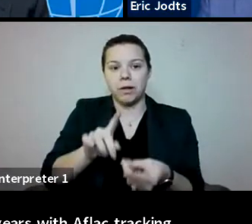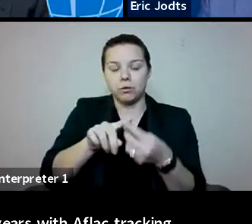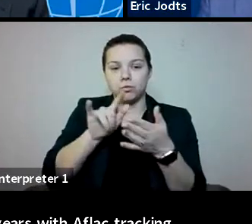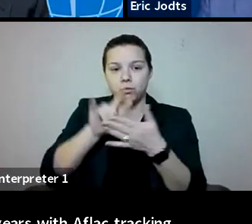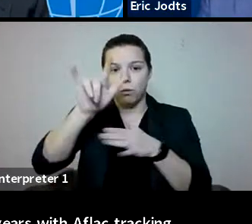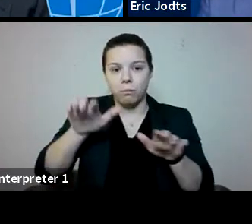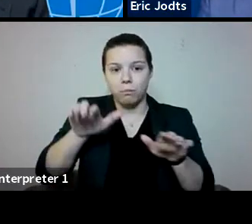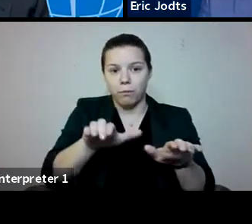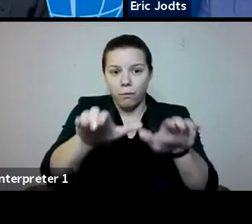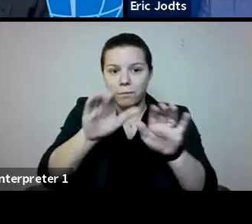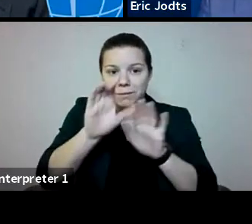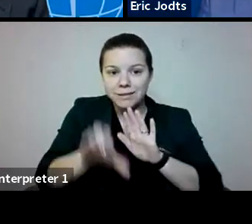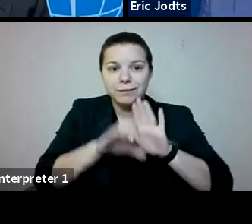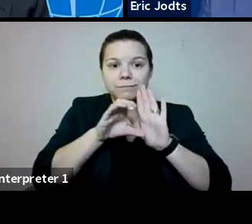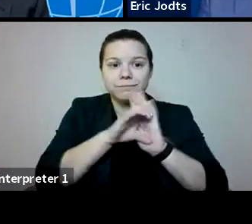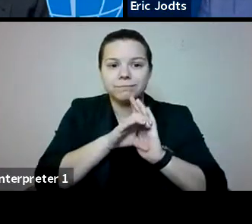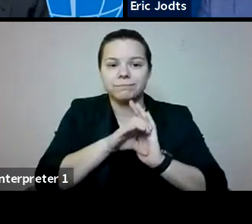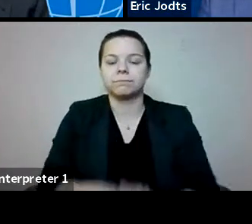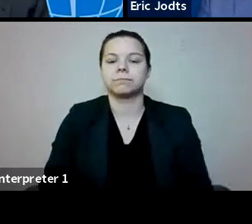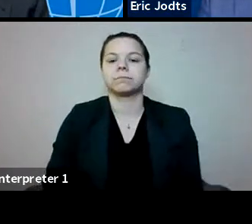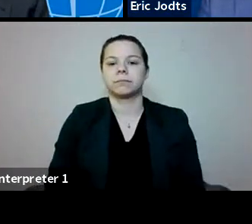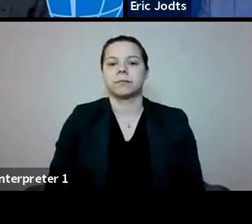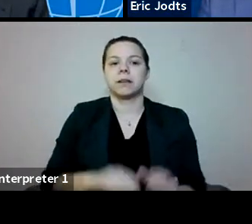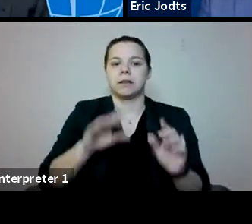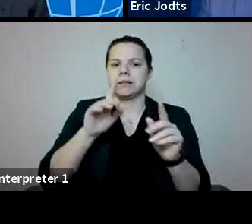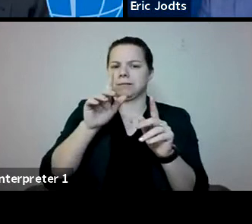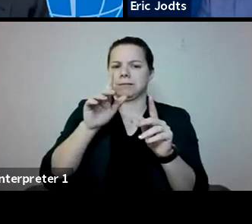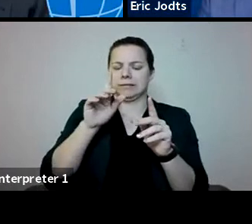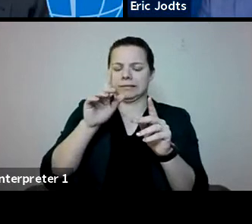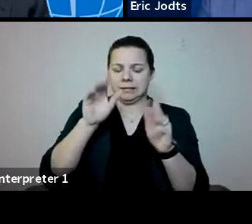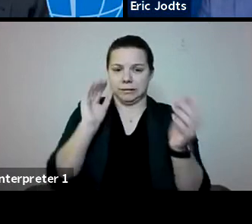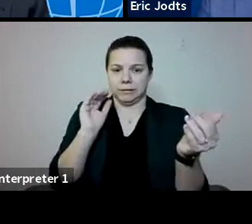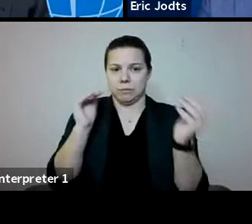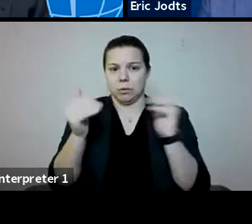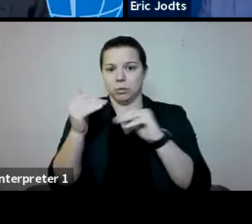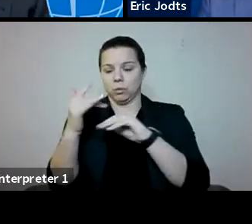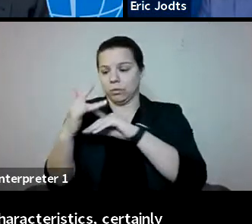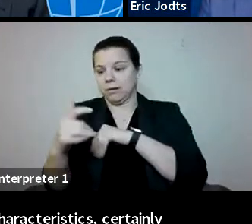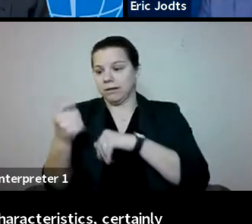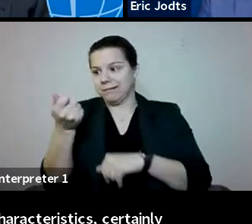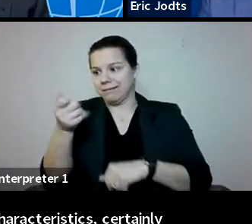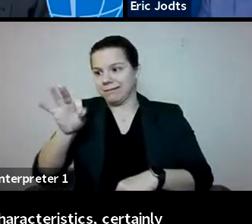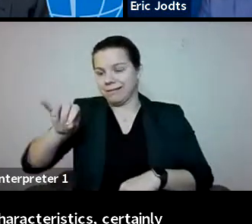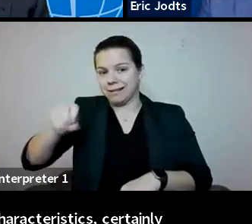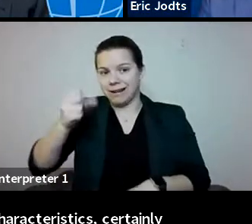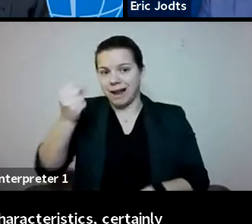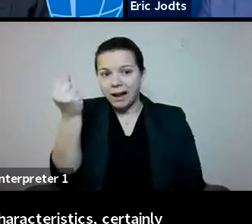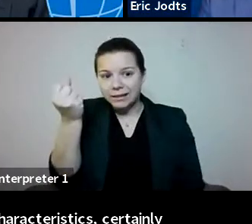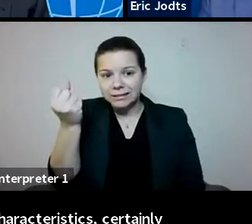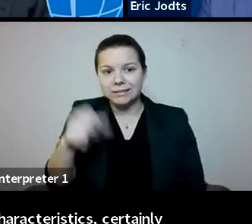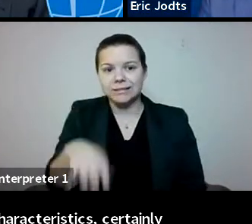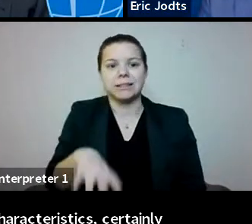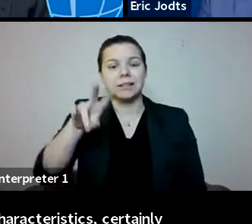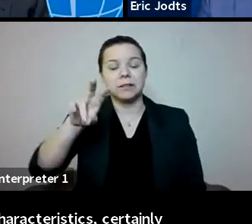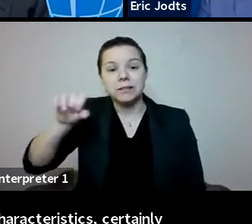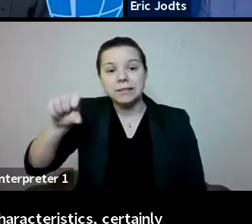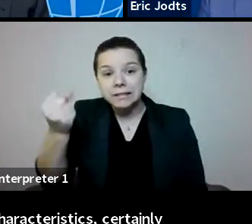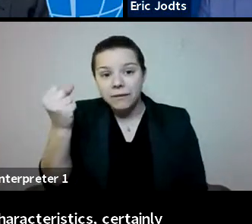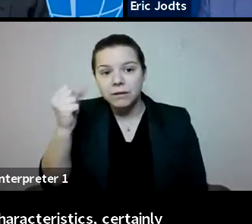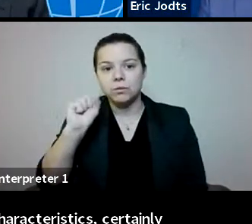characteristics, certainly than were available during the early 90s or even late 70s when the Schultz